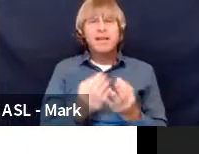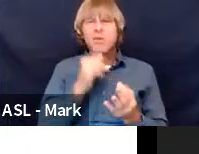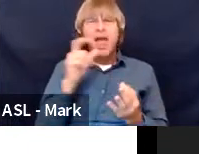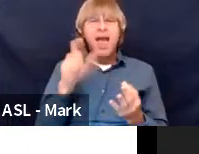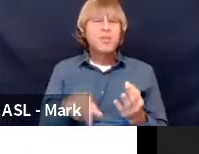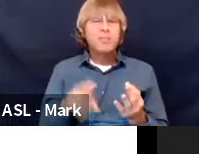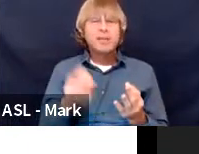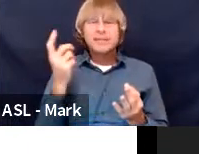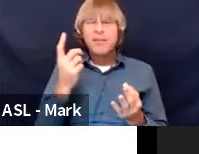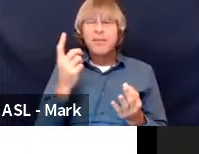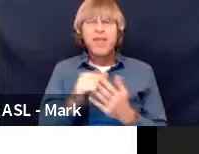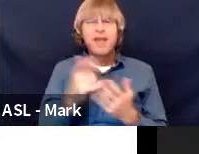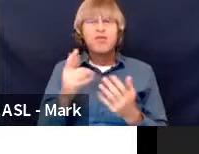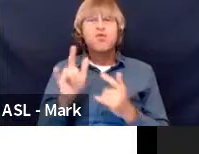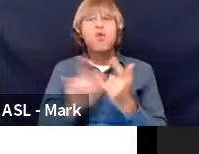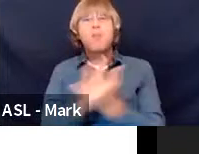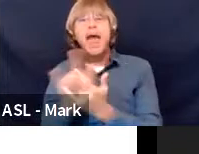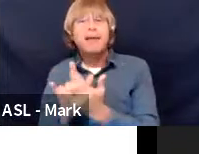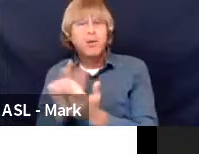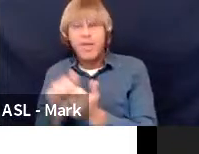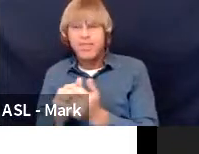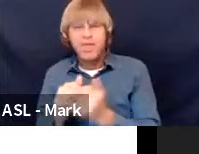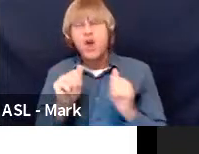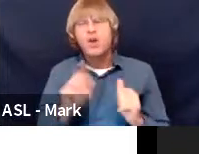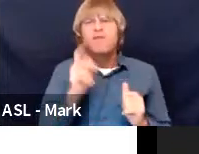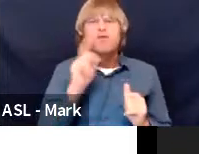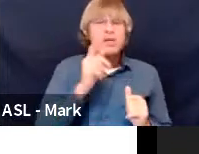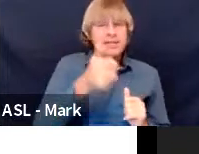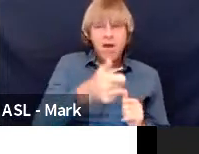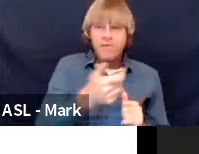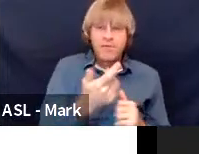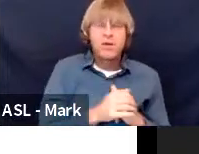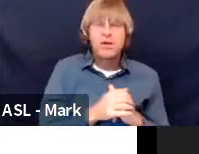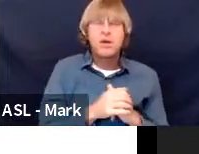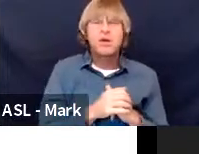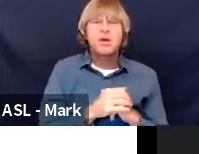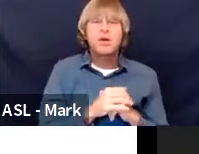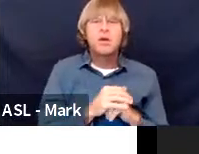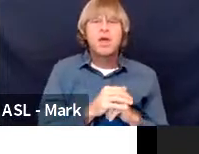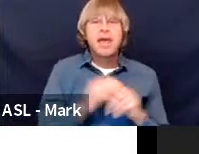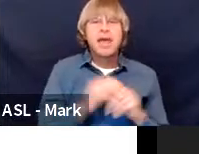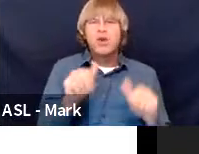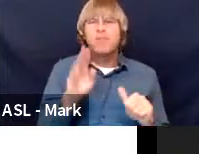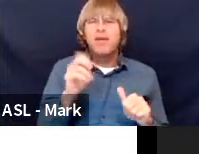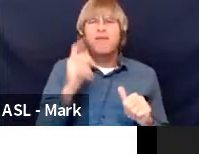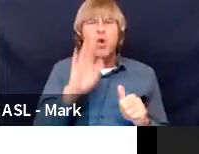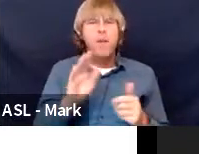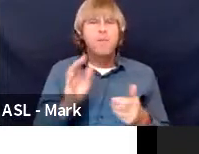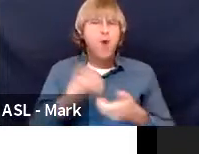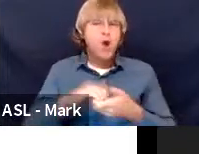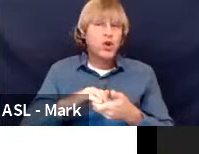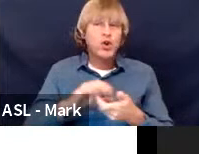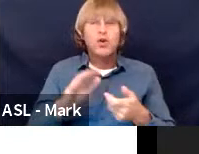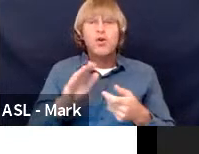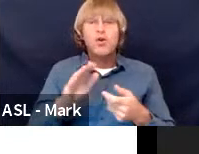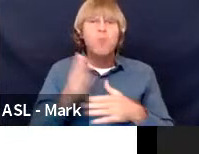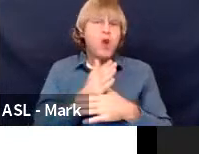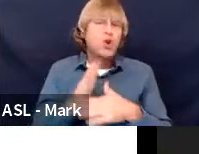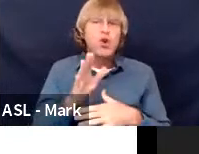to be someone that you're romantically in love with. It could be for yourself. It could be for your partner. It could be for your